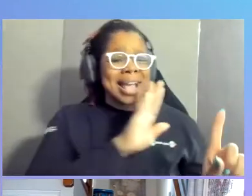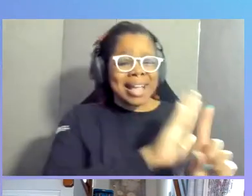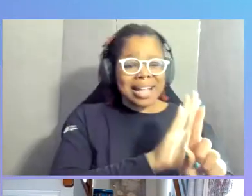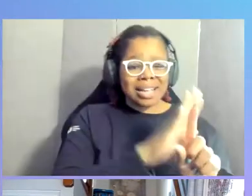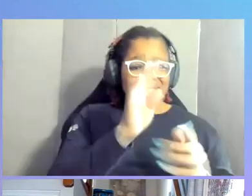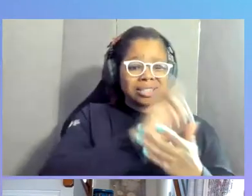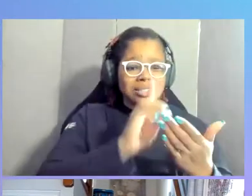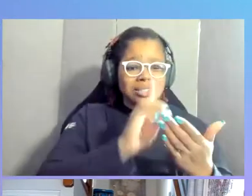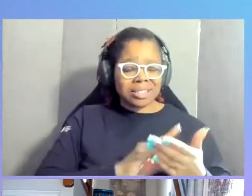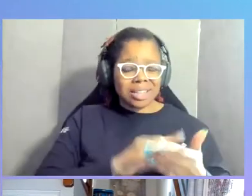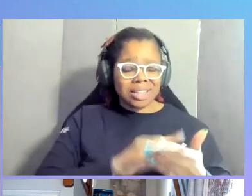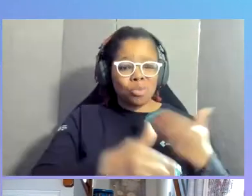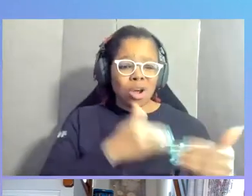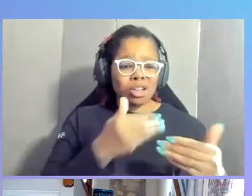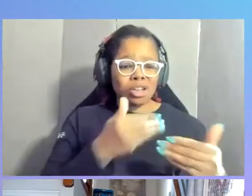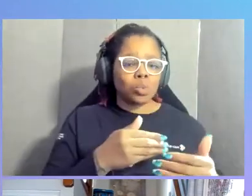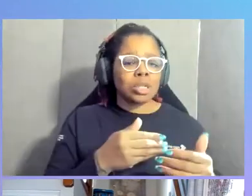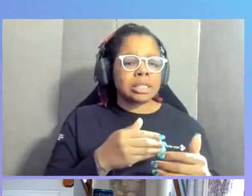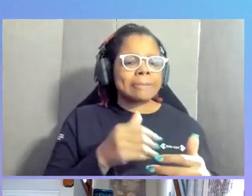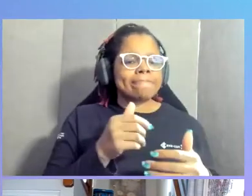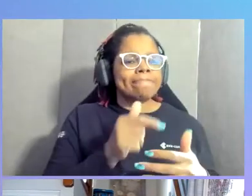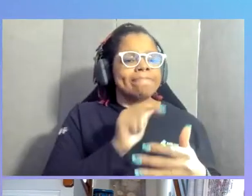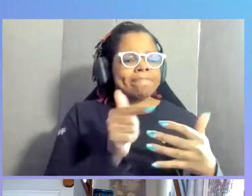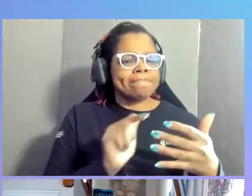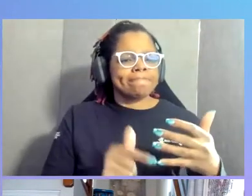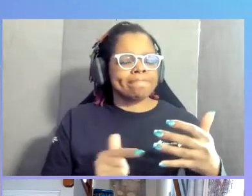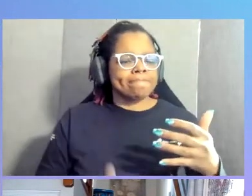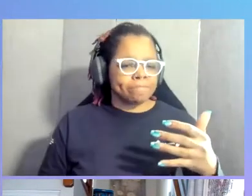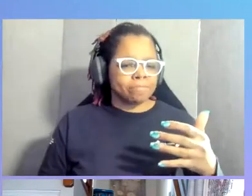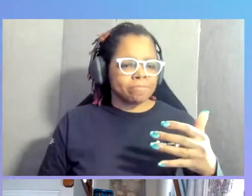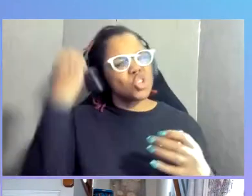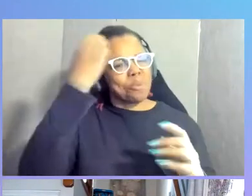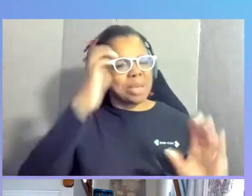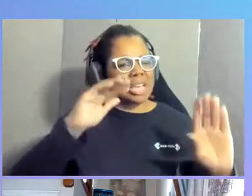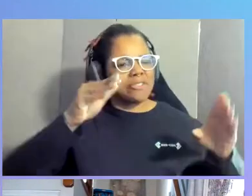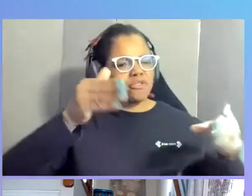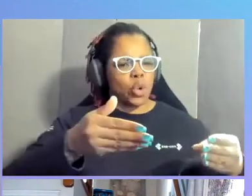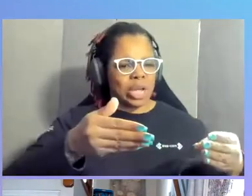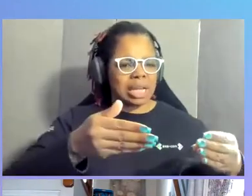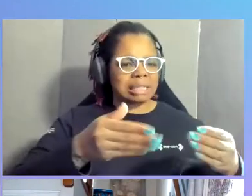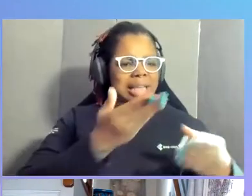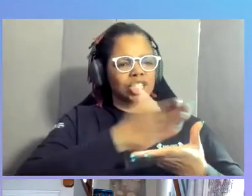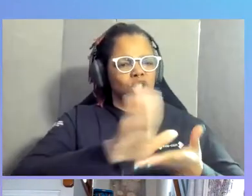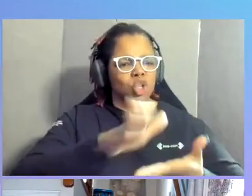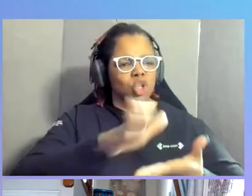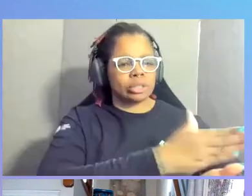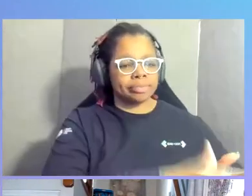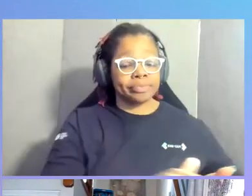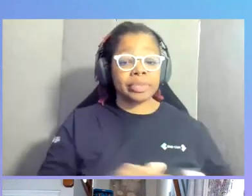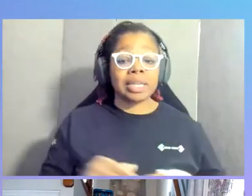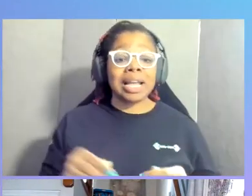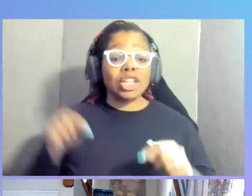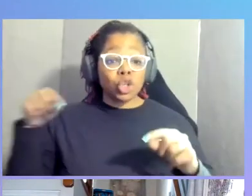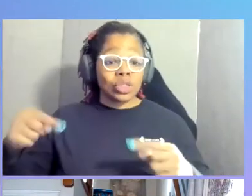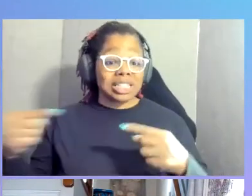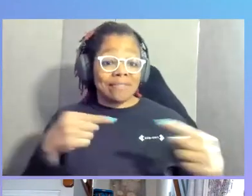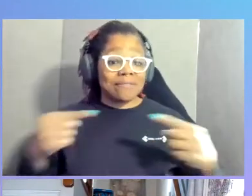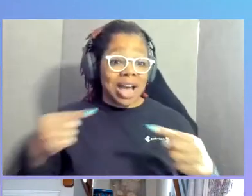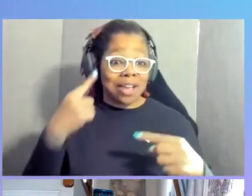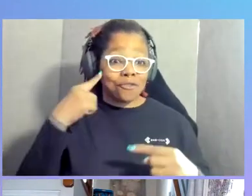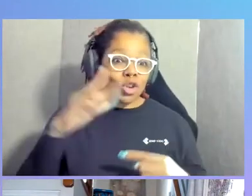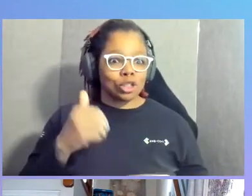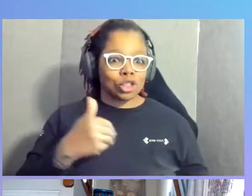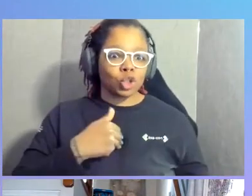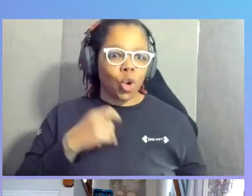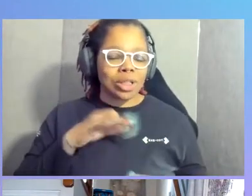highlighted order and exclusion and sort of, let's say, European sensibilities, right? All of which to say this fight for the soul of